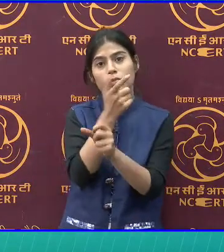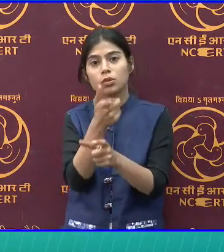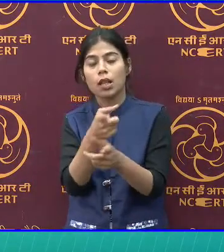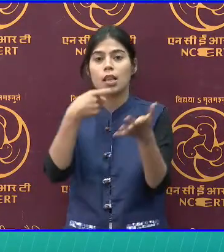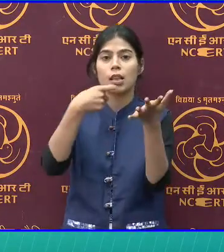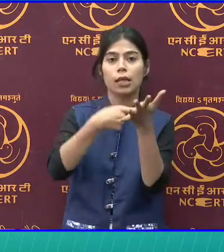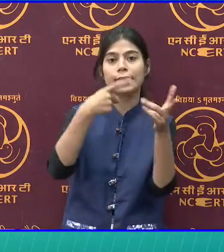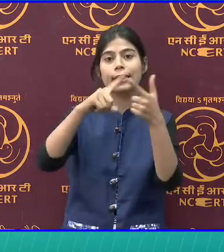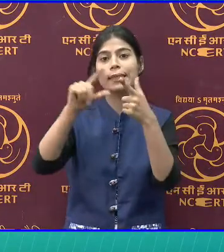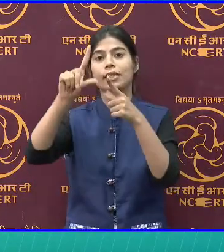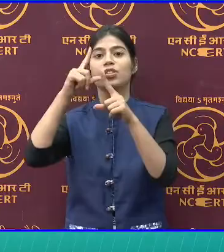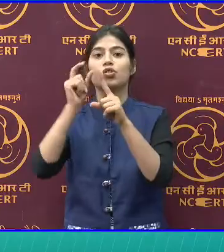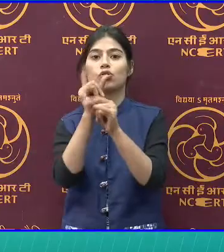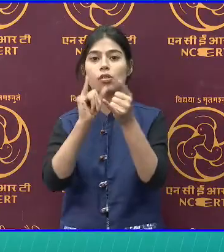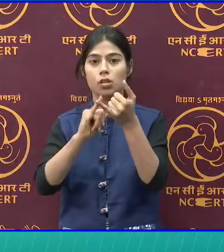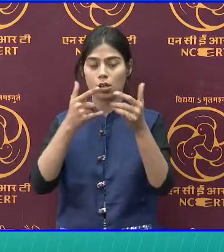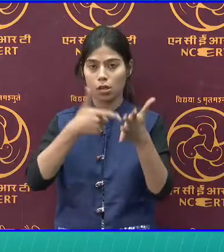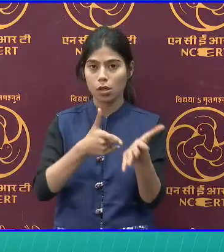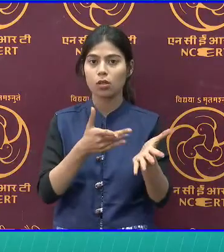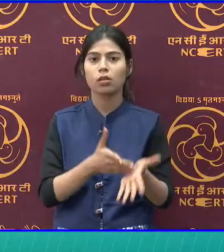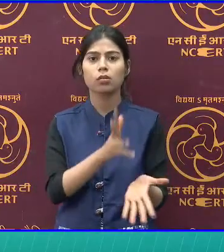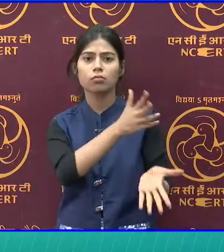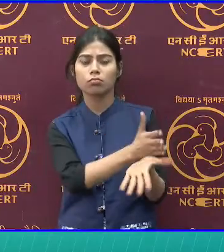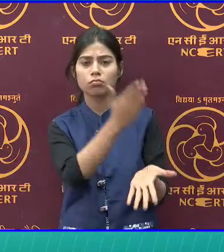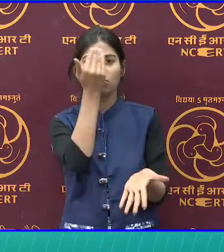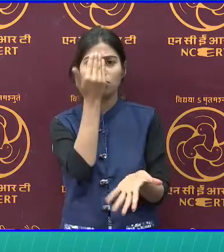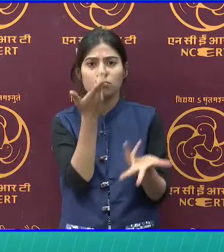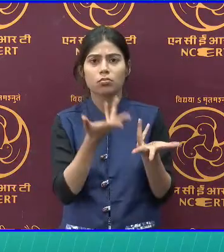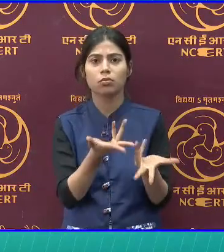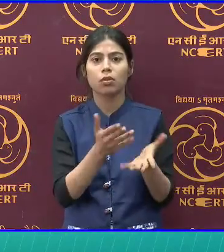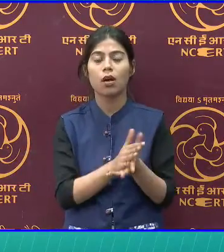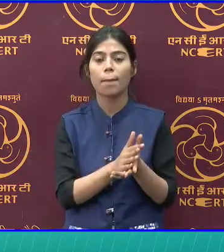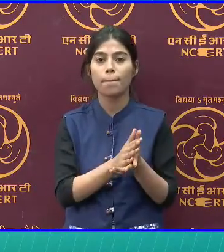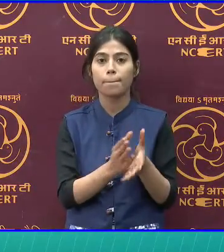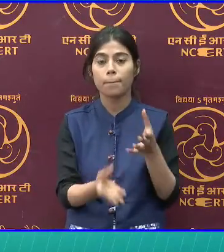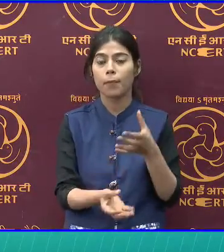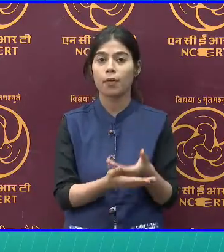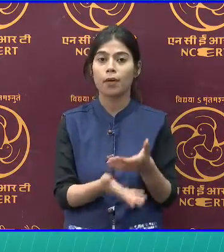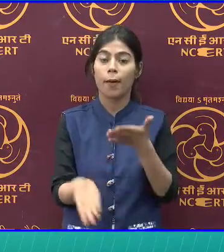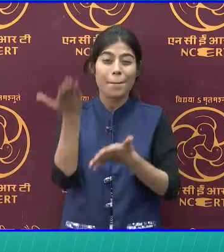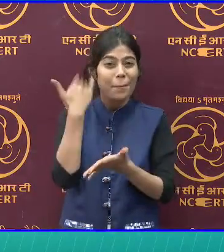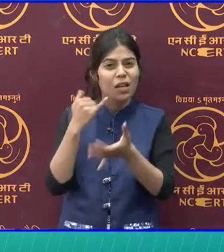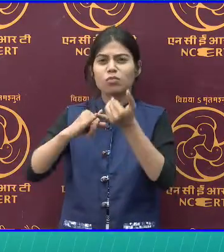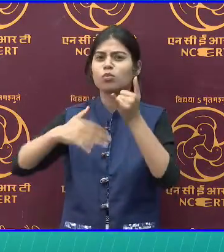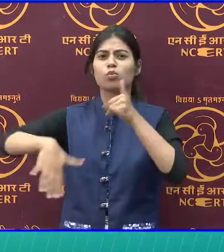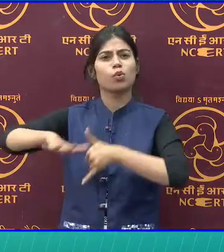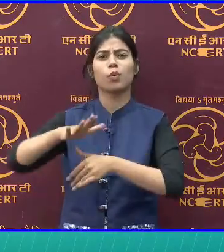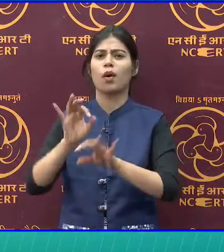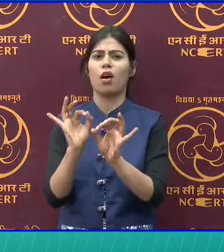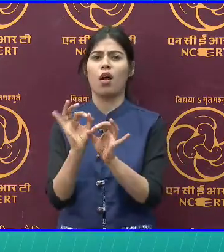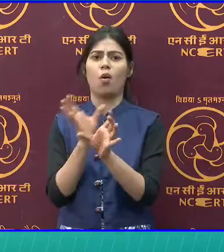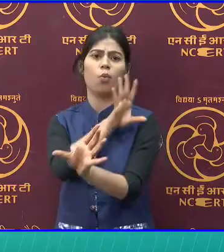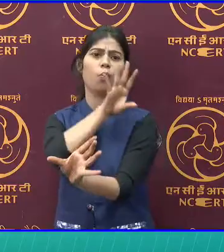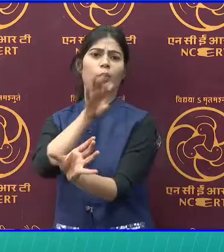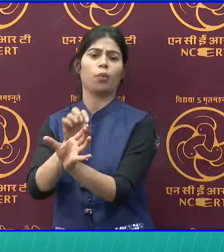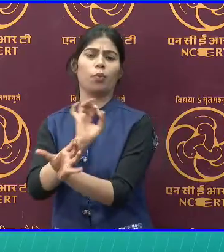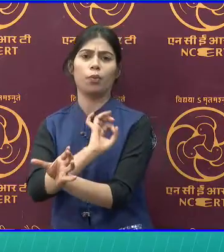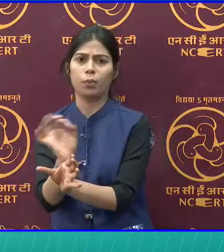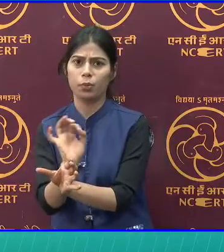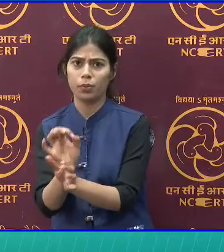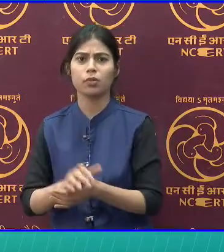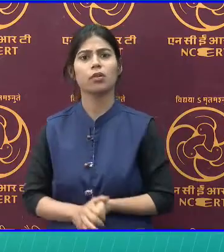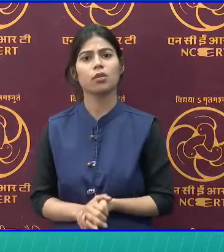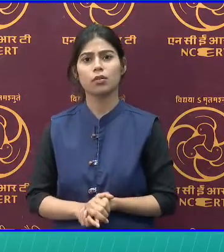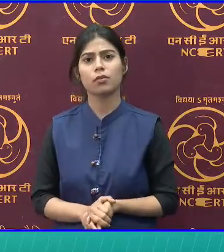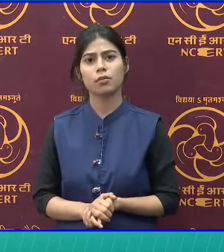religious doctrines actually. They were the ones considered as part of the society and ordering the society.